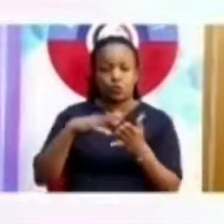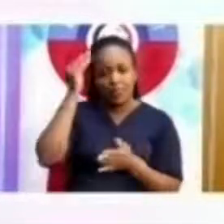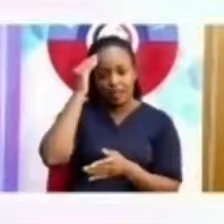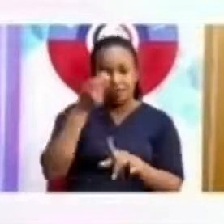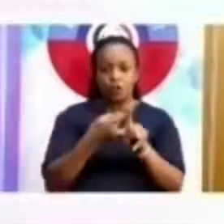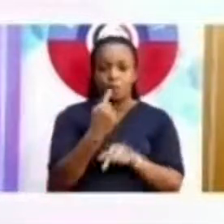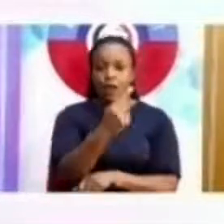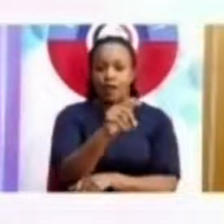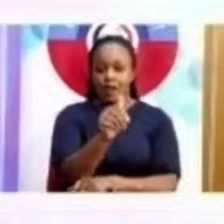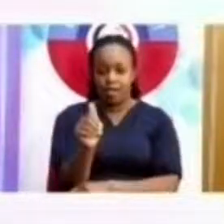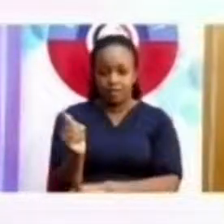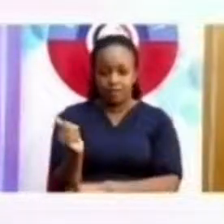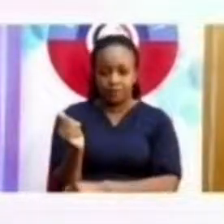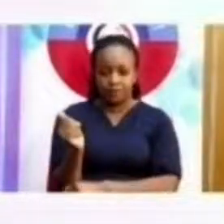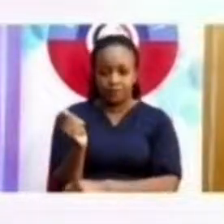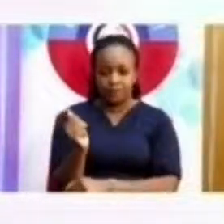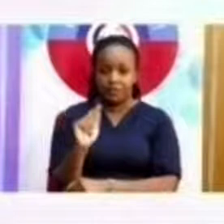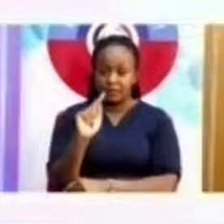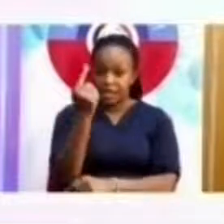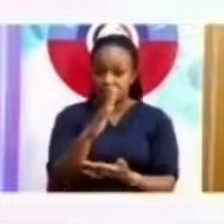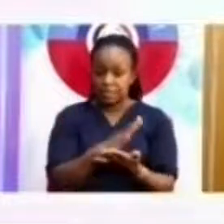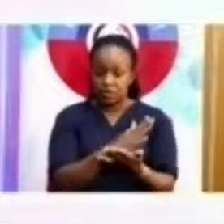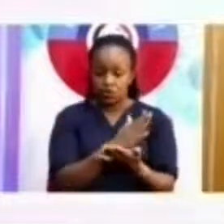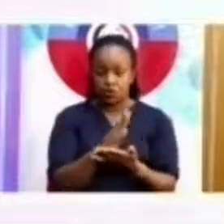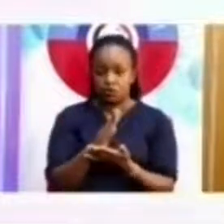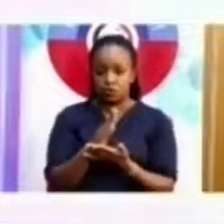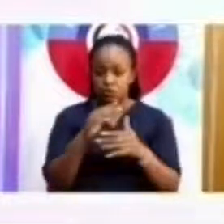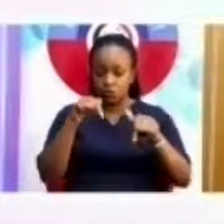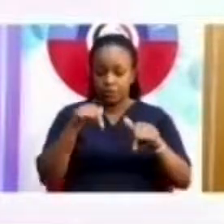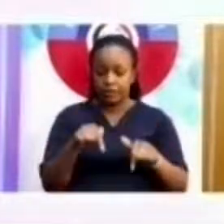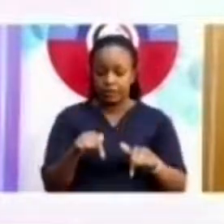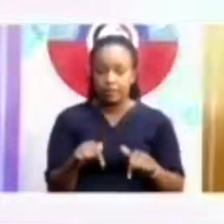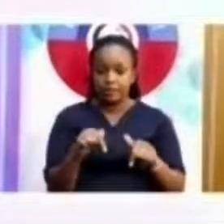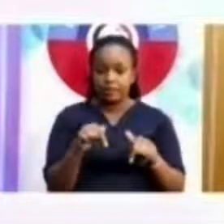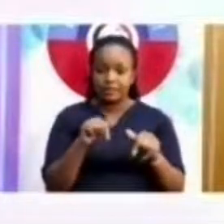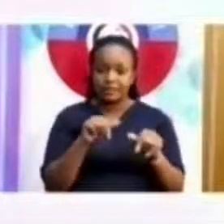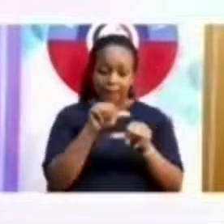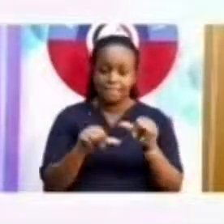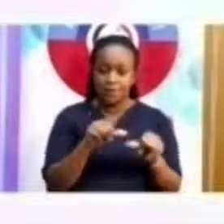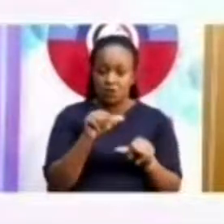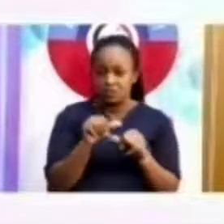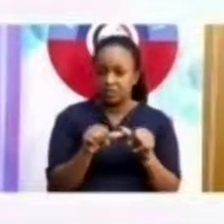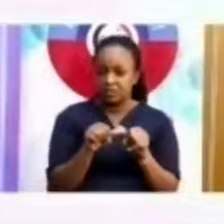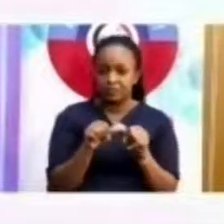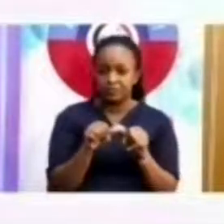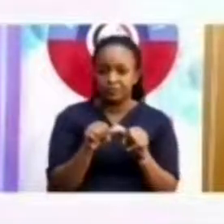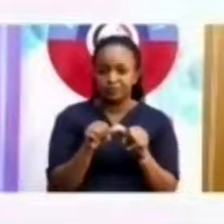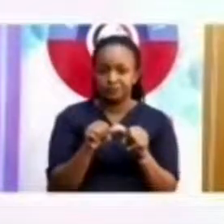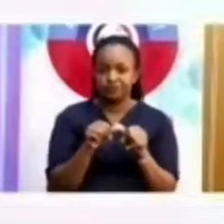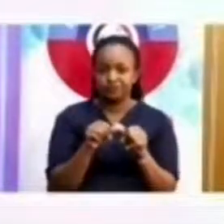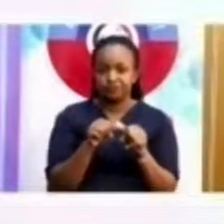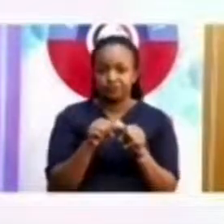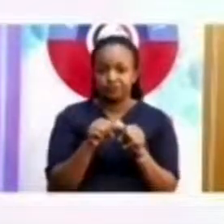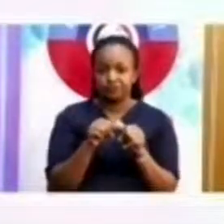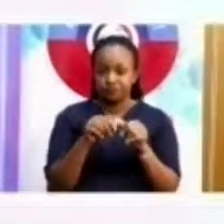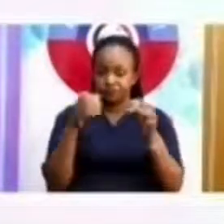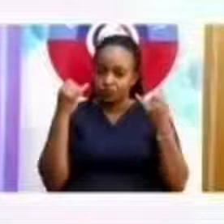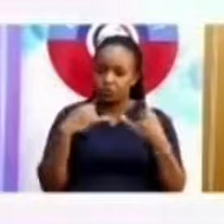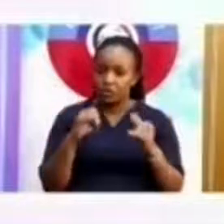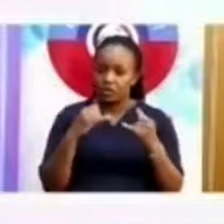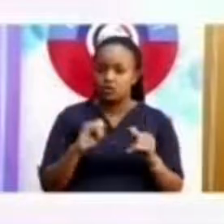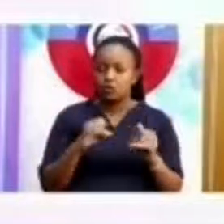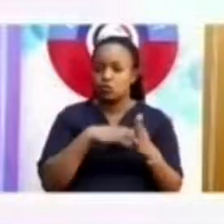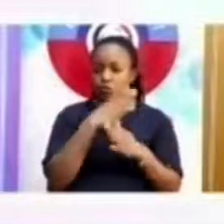so the first session that will begin today, it's all about navigating COVID-19. All right, we're taking a look